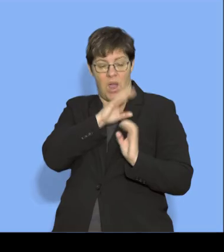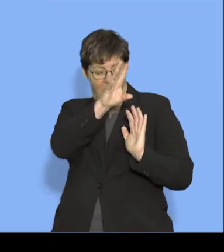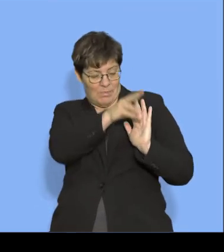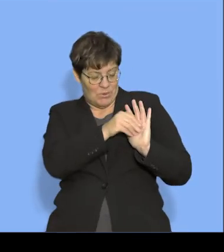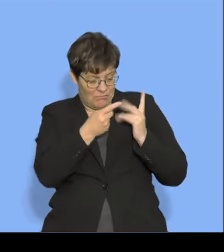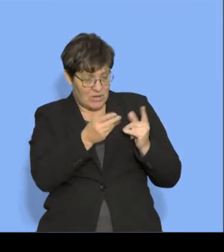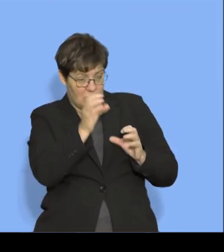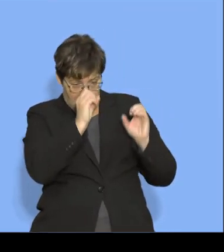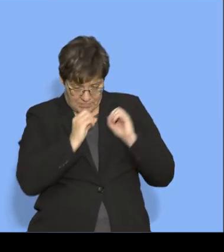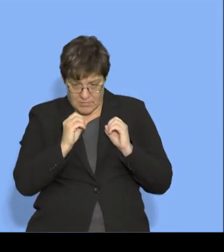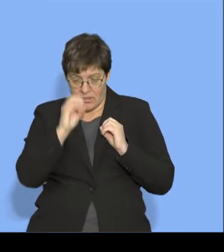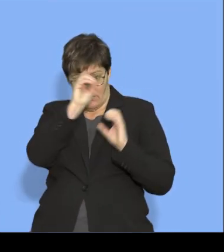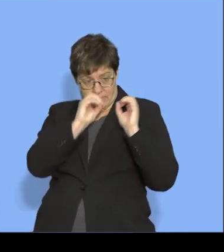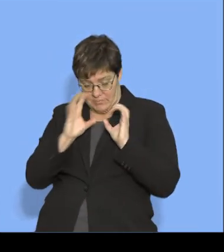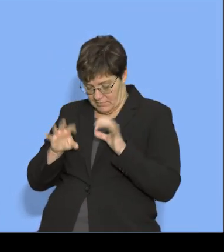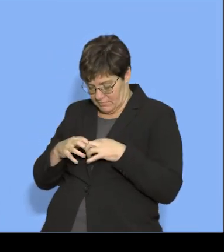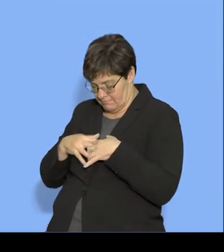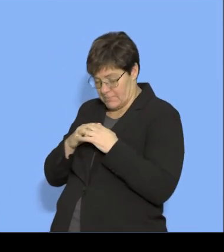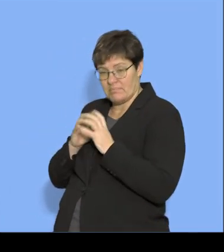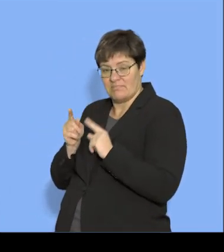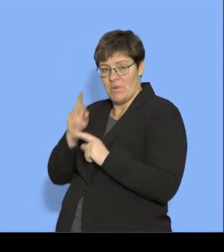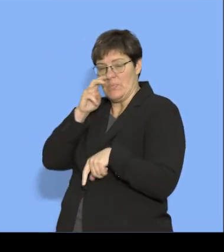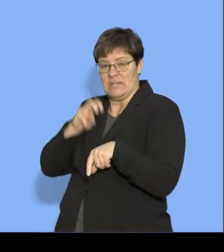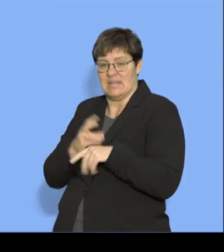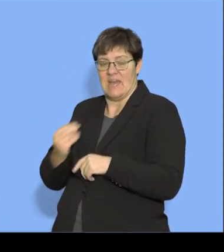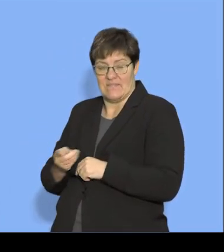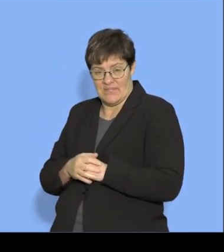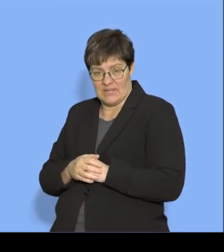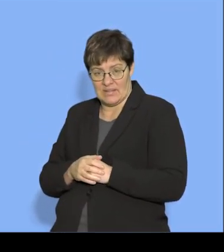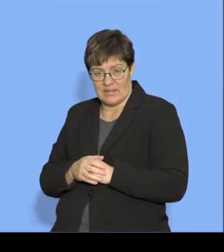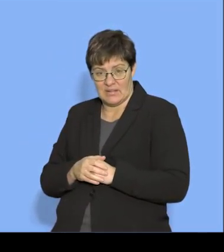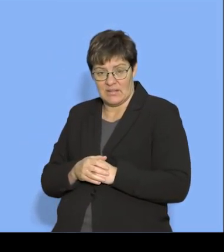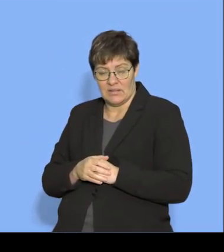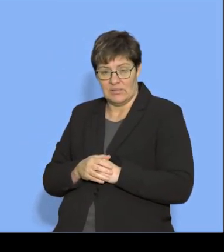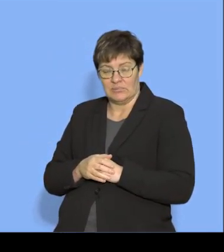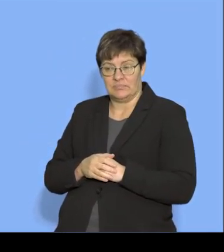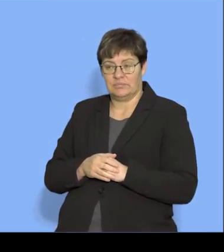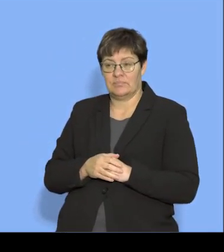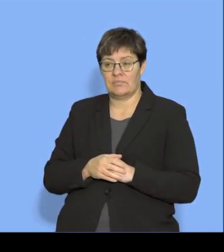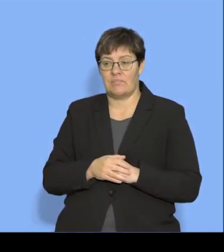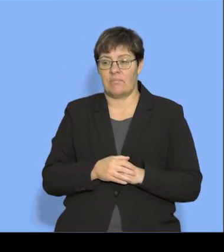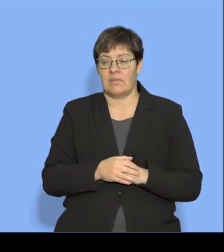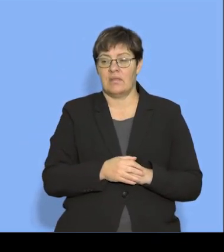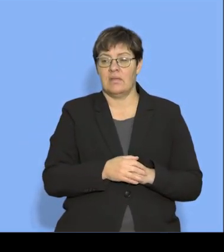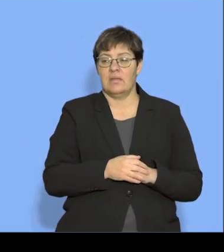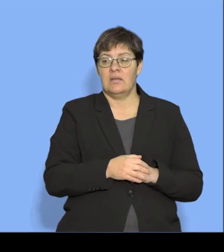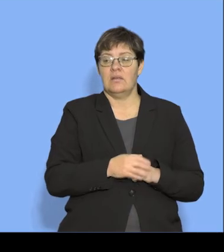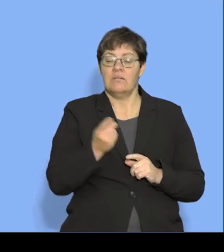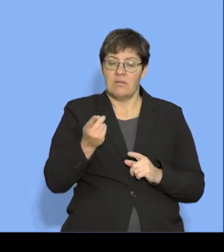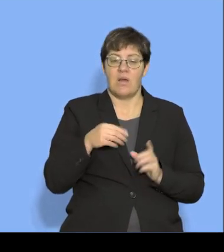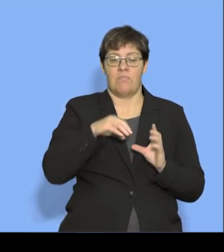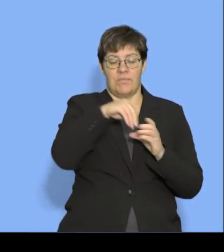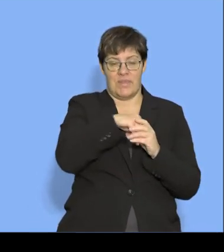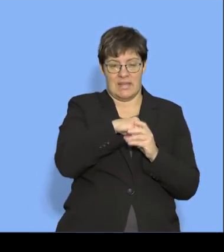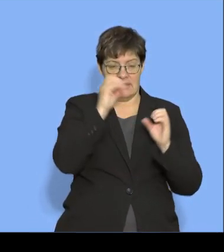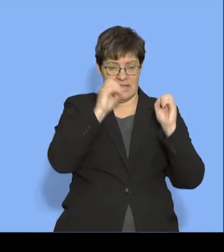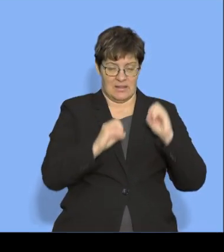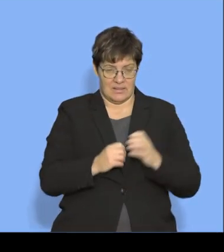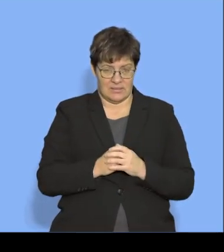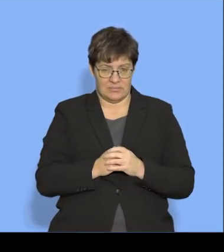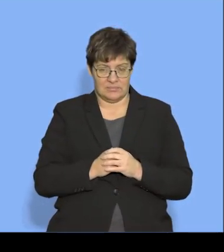based on the needs of the body. So assimilation is the incorporation of the absorbed nutrients, the building blocks, into